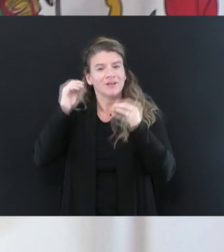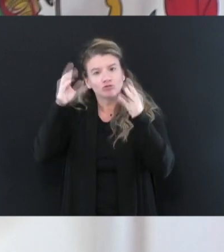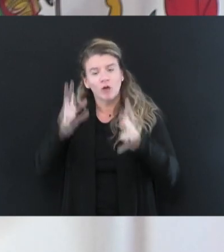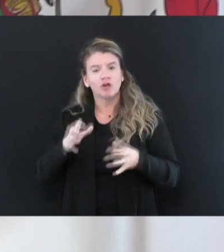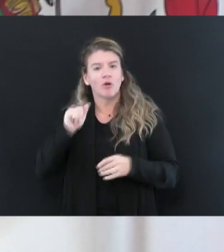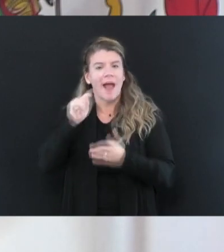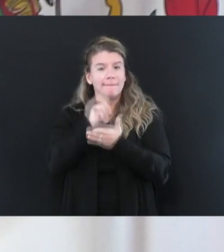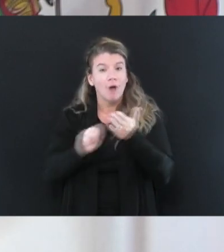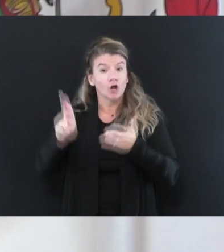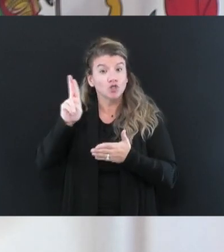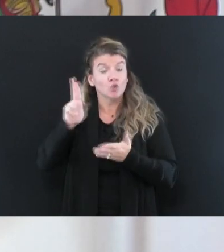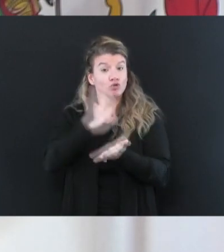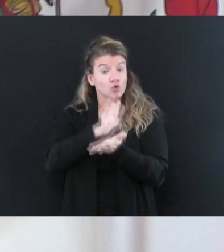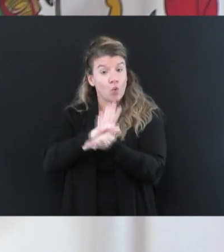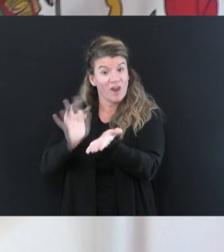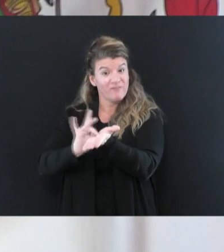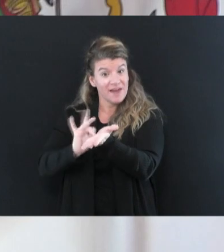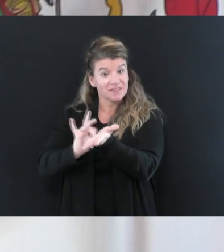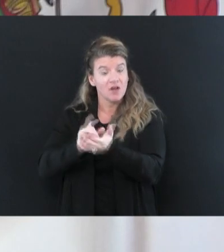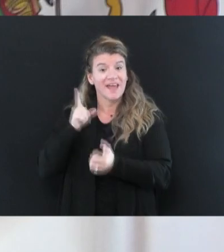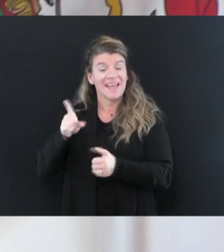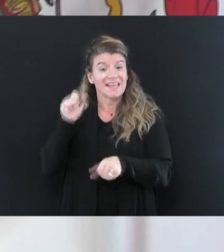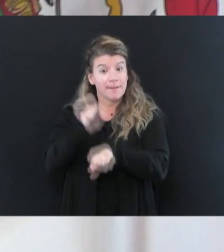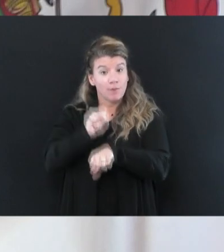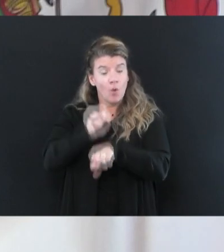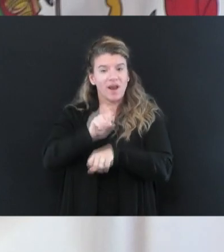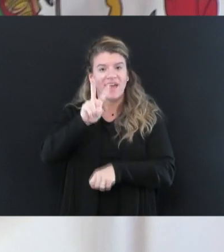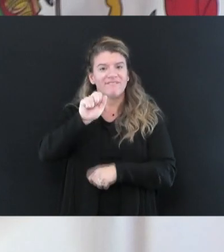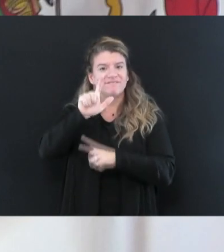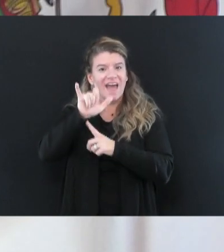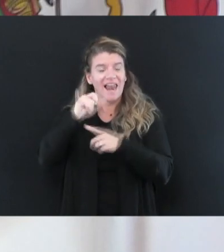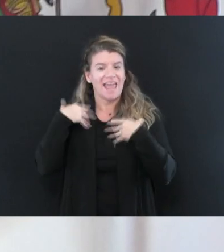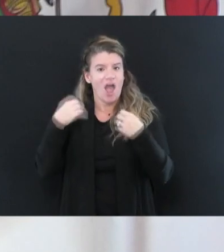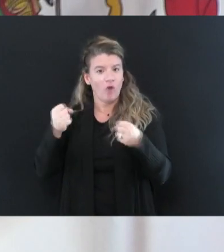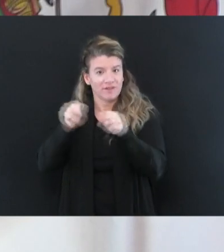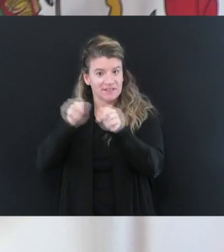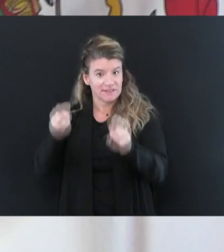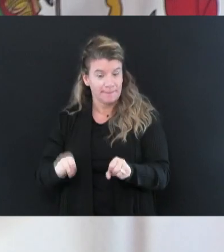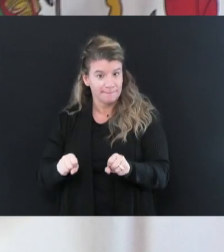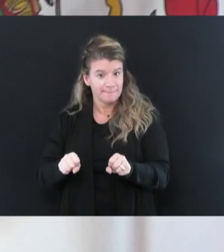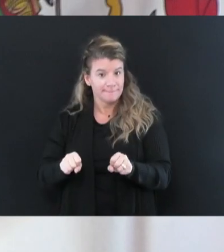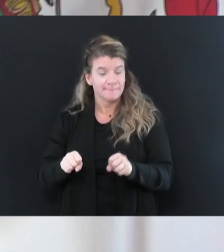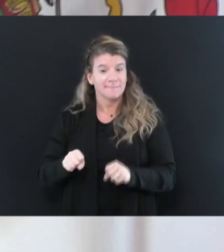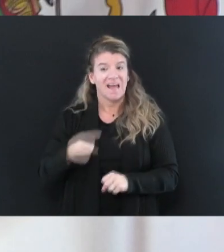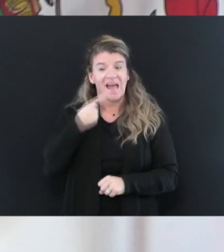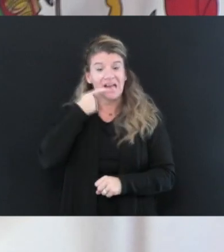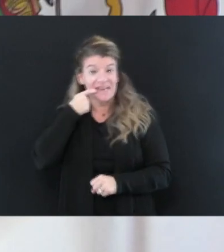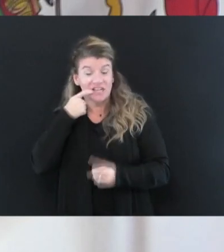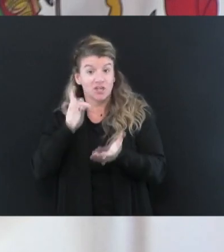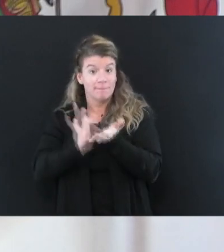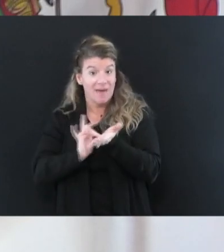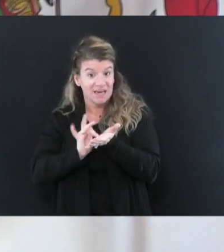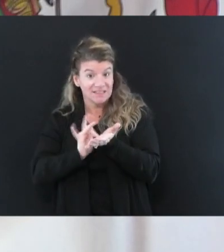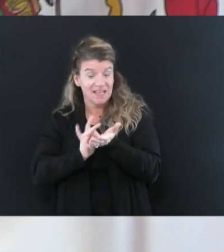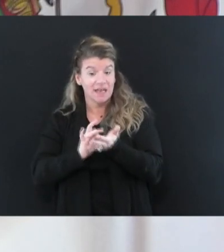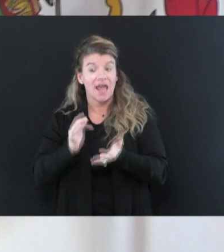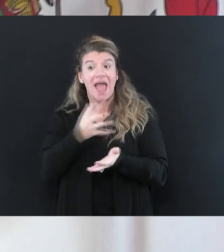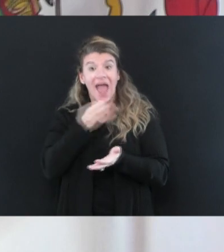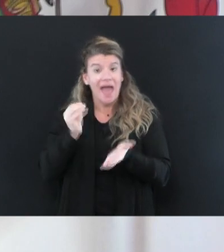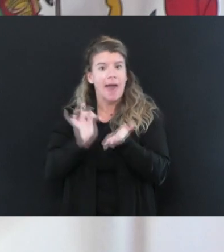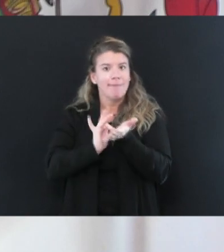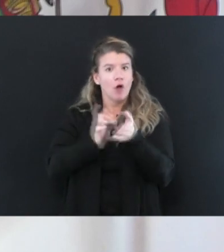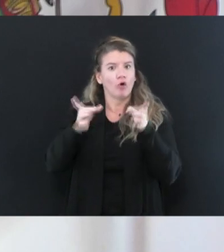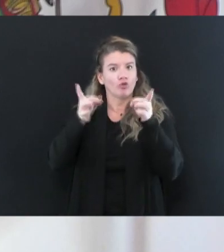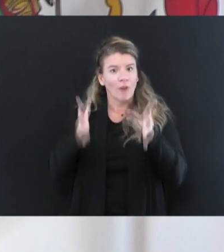he is employed by Valley Health Systems in addiction medicine, as well as the medical director